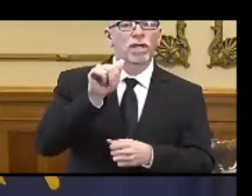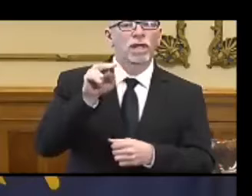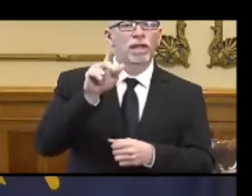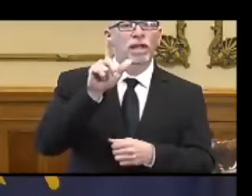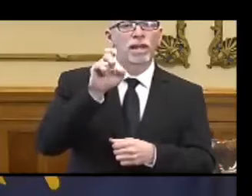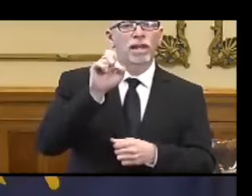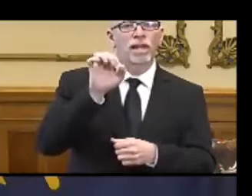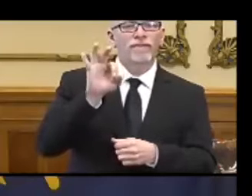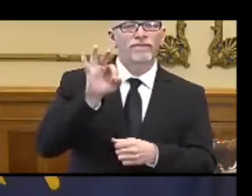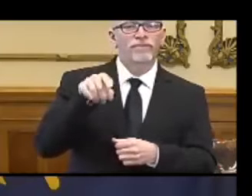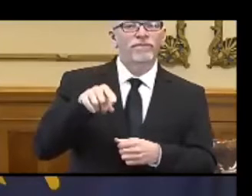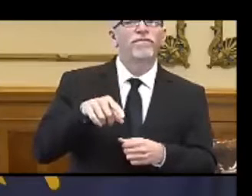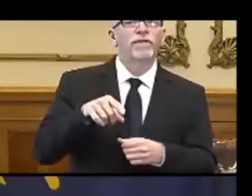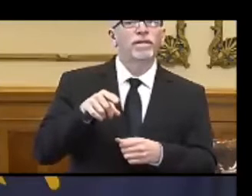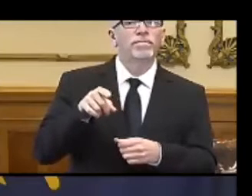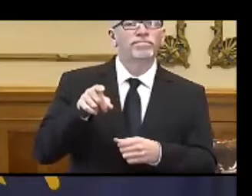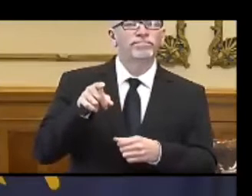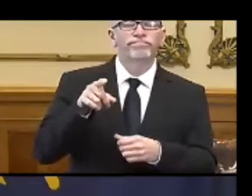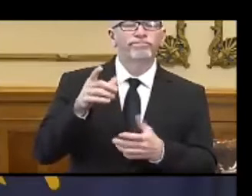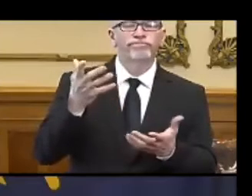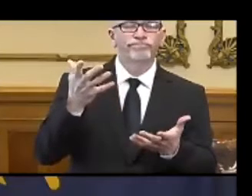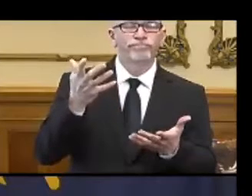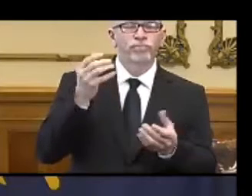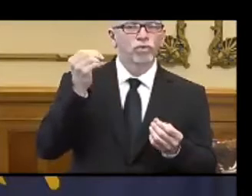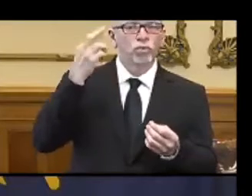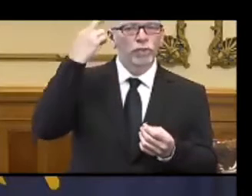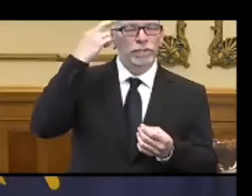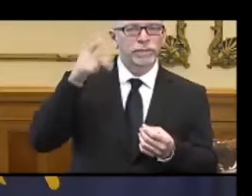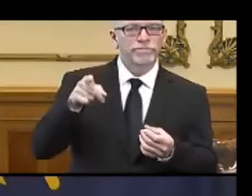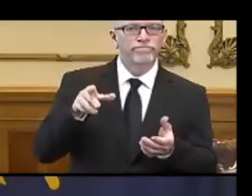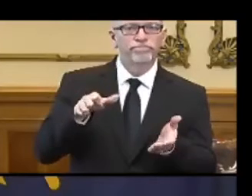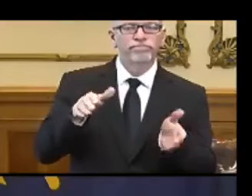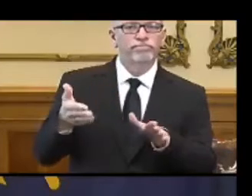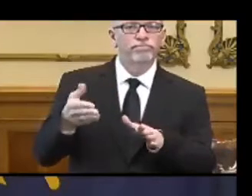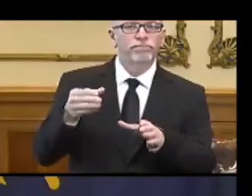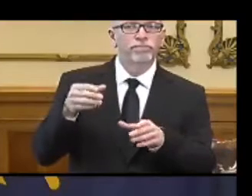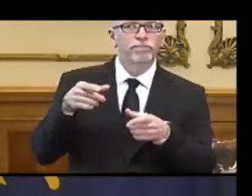Leith was senselessly taken from us in the line of duty.